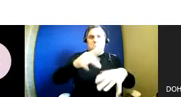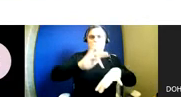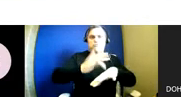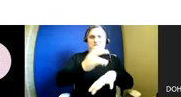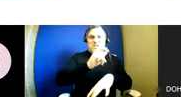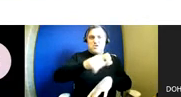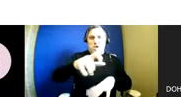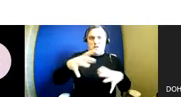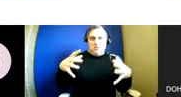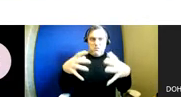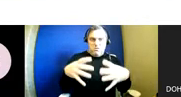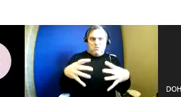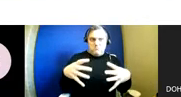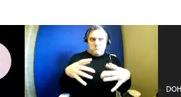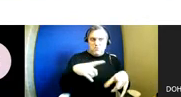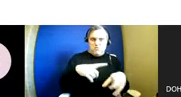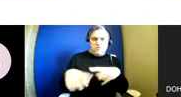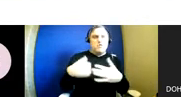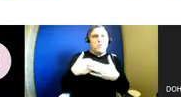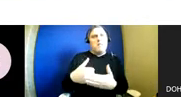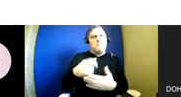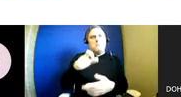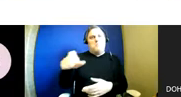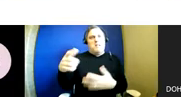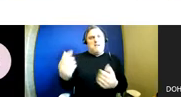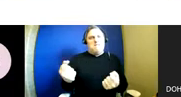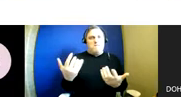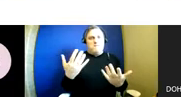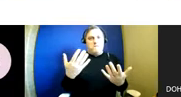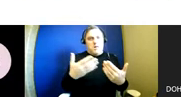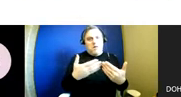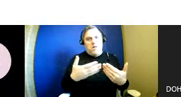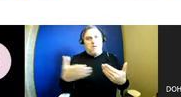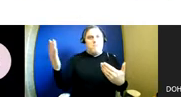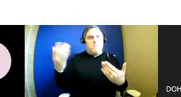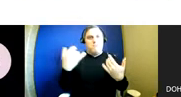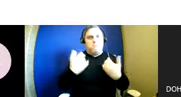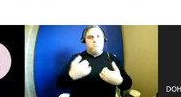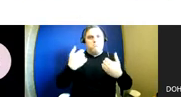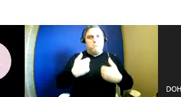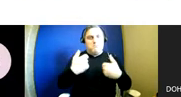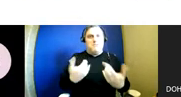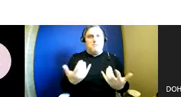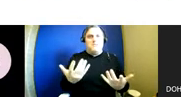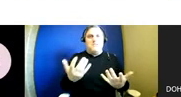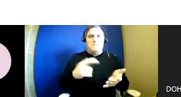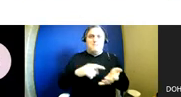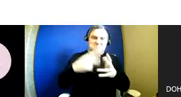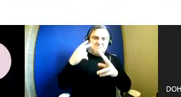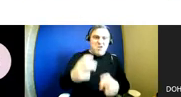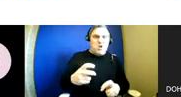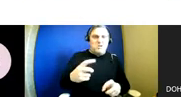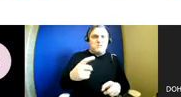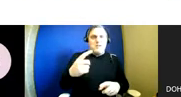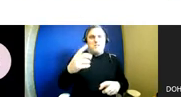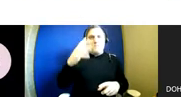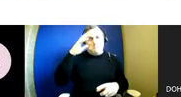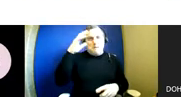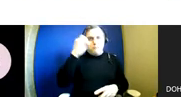these people with these symptoms, and to make sure that we assess every part of the problem, the physical problems, the cognitive or